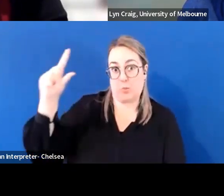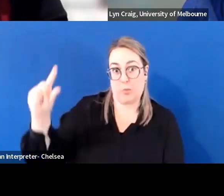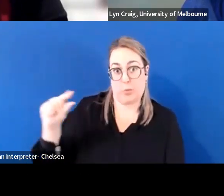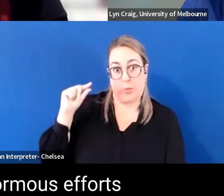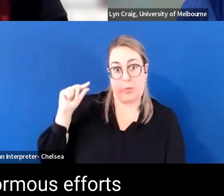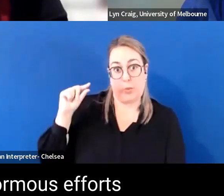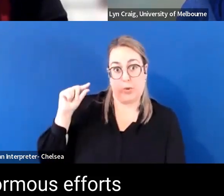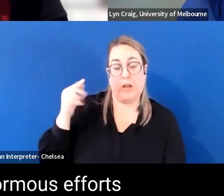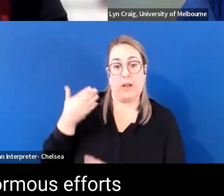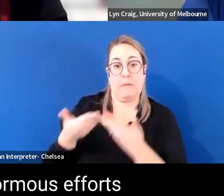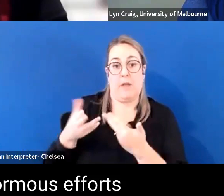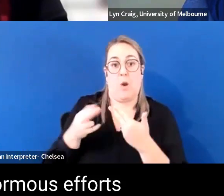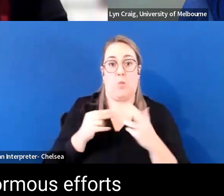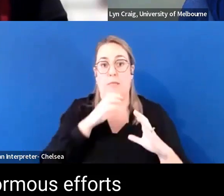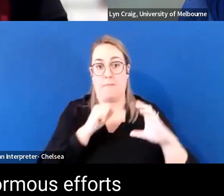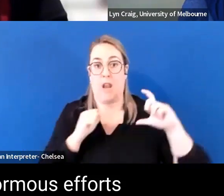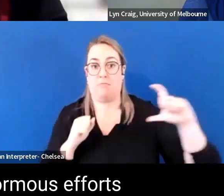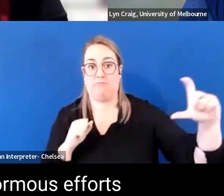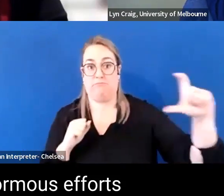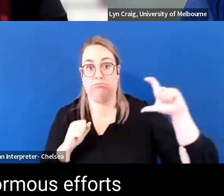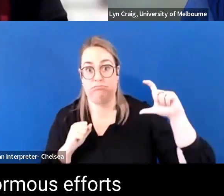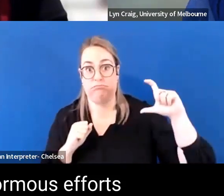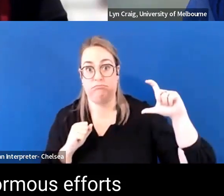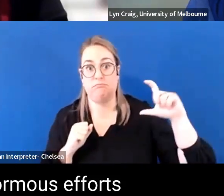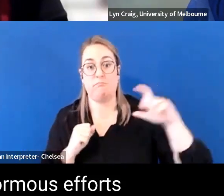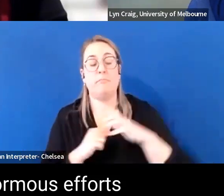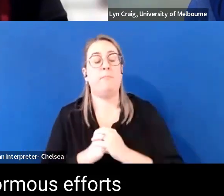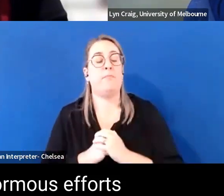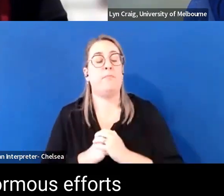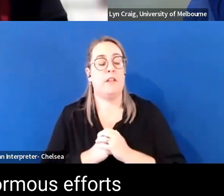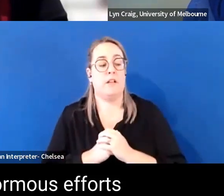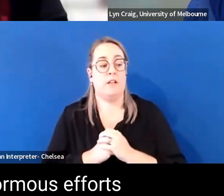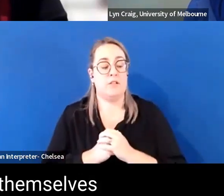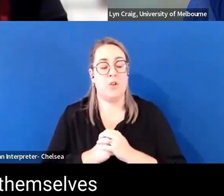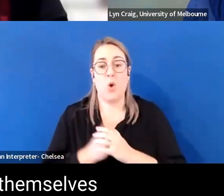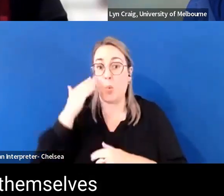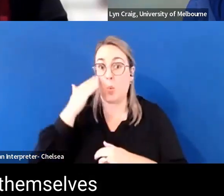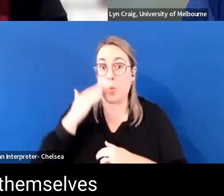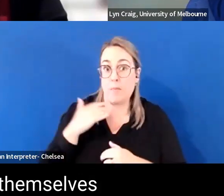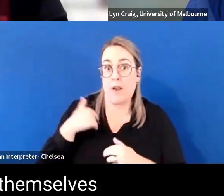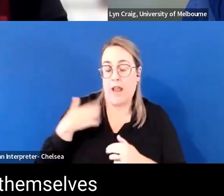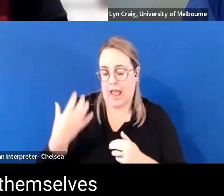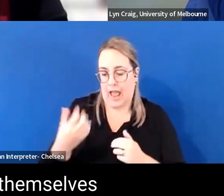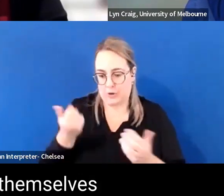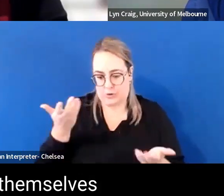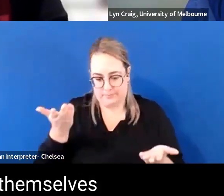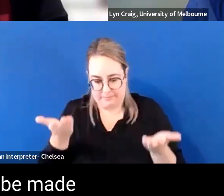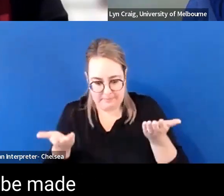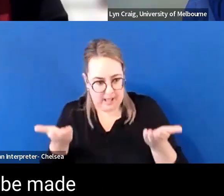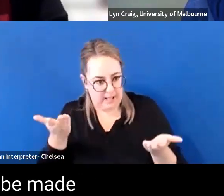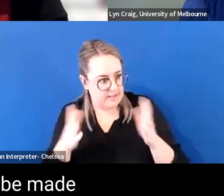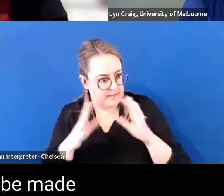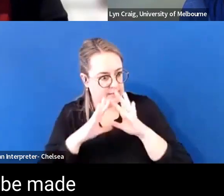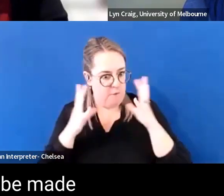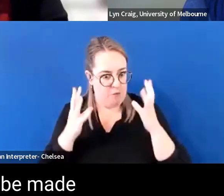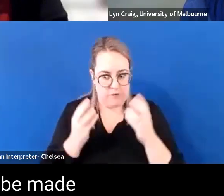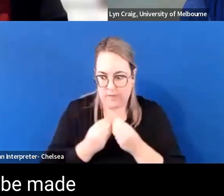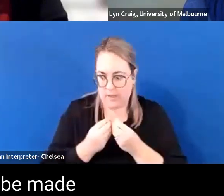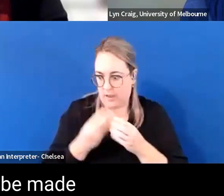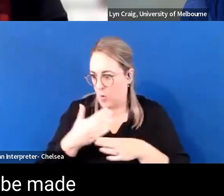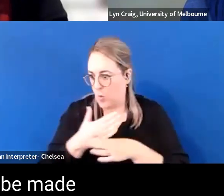about how women's enormous efforts in juggling all this and equipping themselves with the workforce can actually be